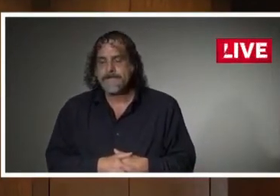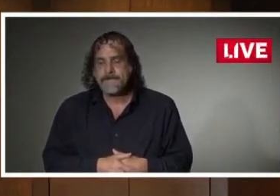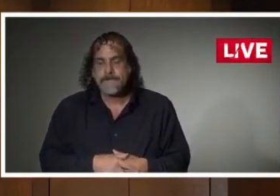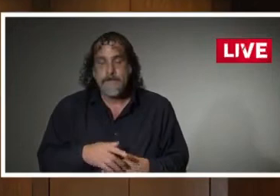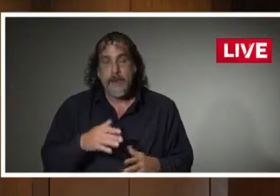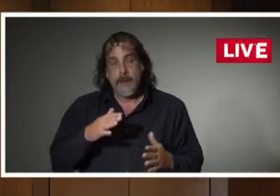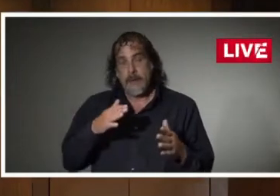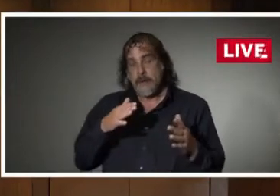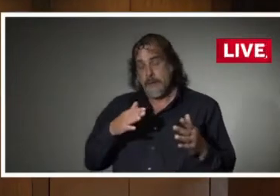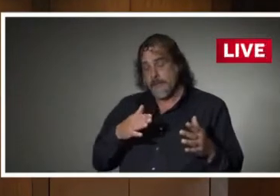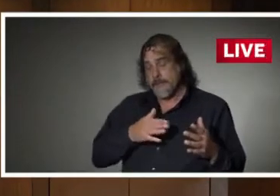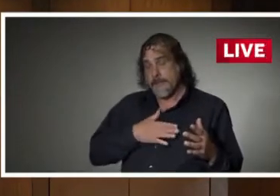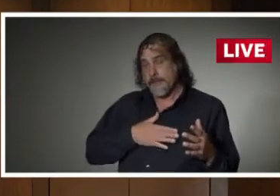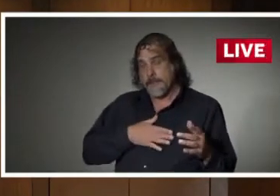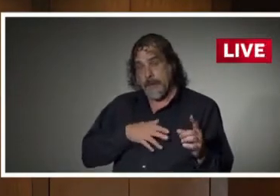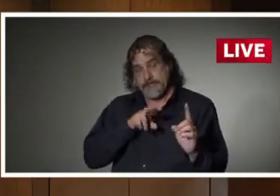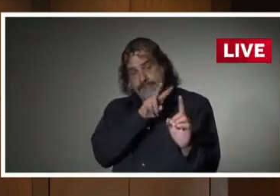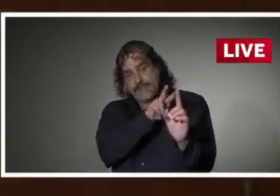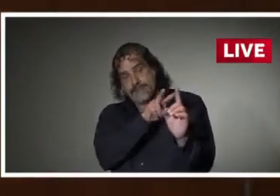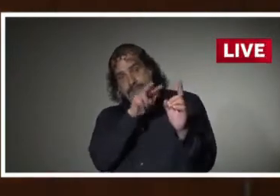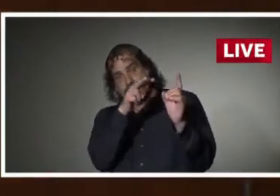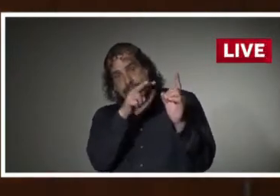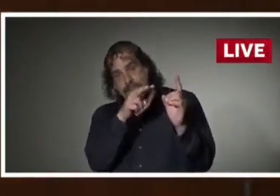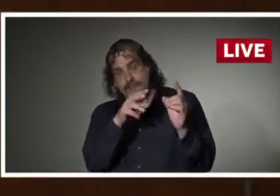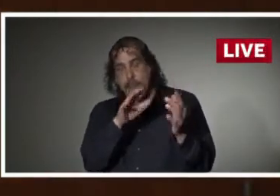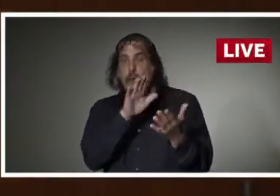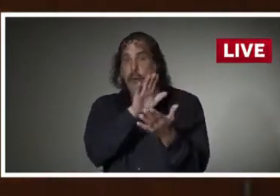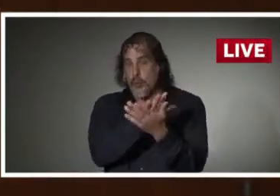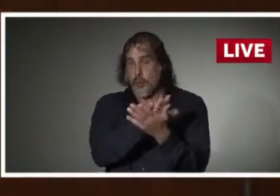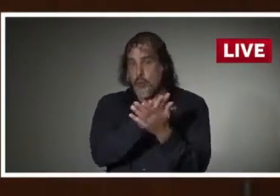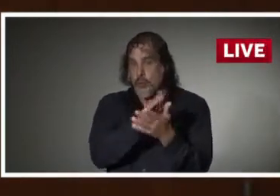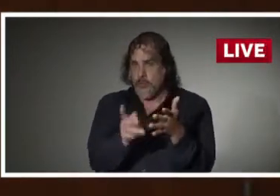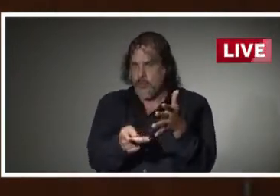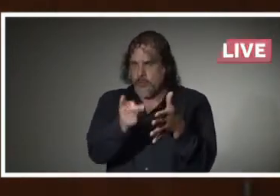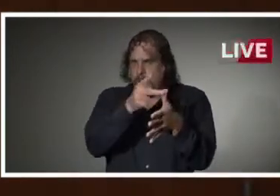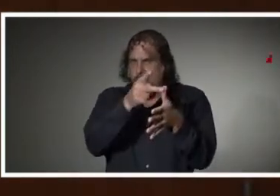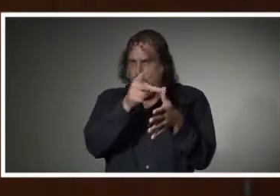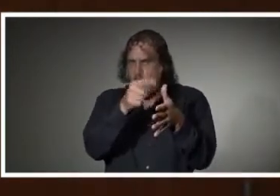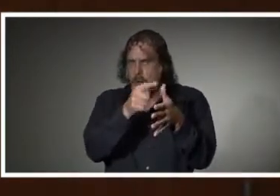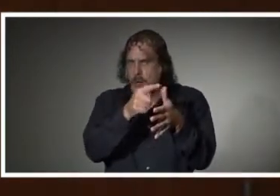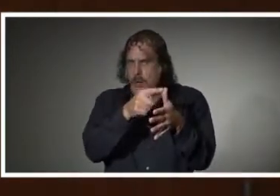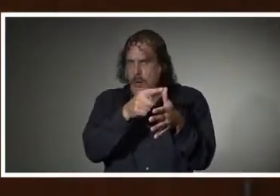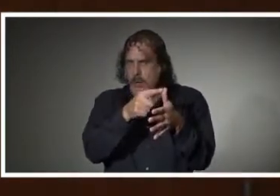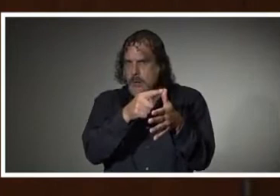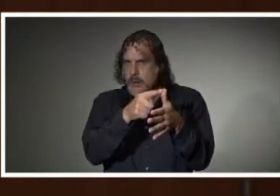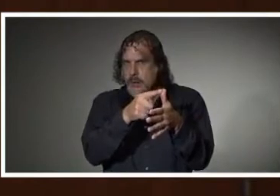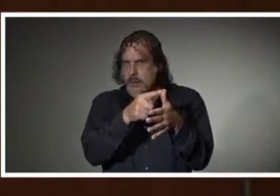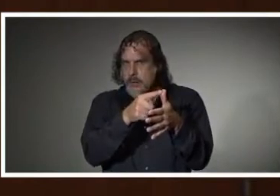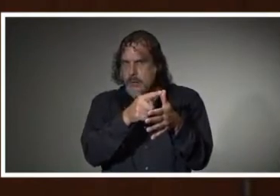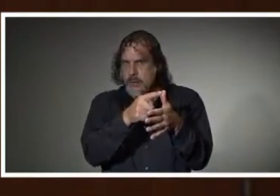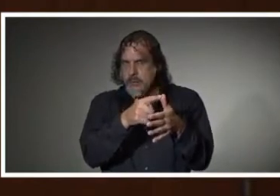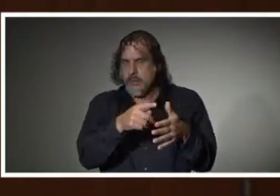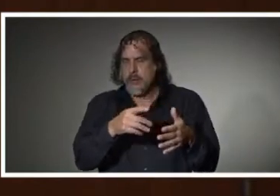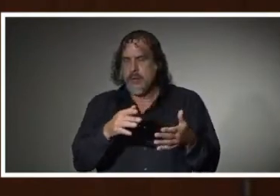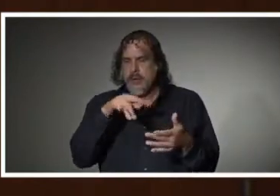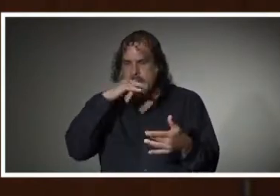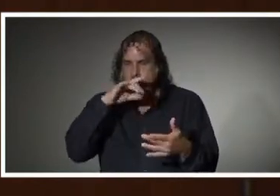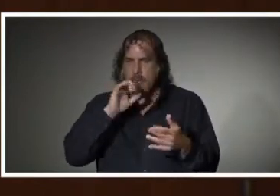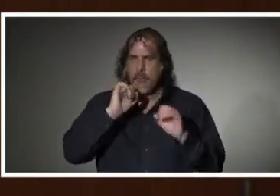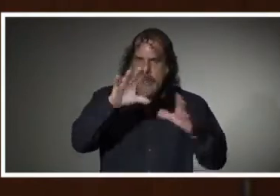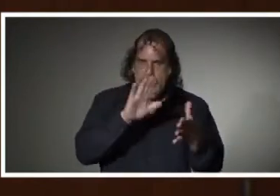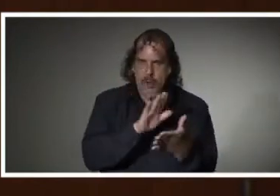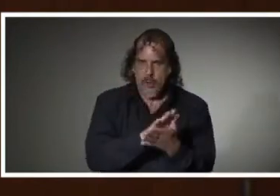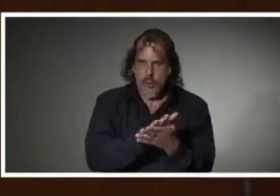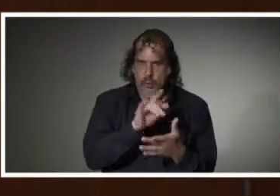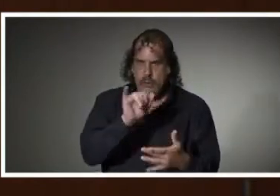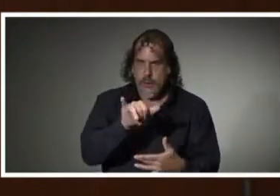From my perspective, academics is a priority, and kids got to learn. So that's absolutely there, and kids need to go back to school. It'll be